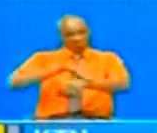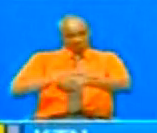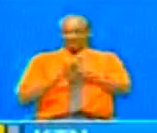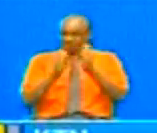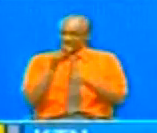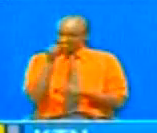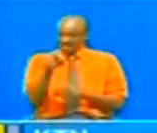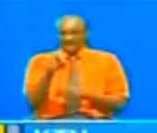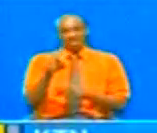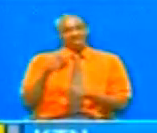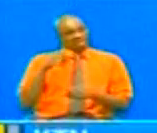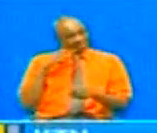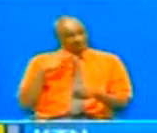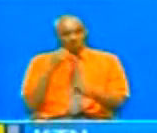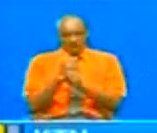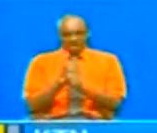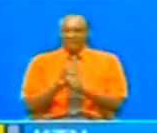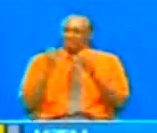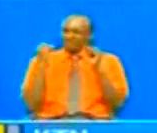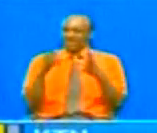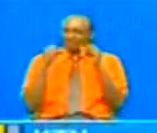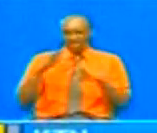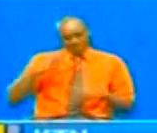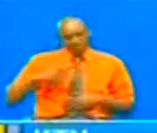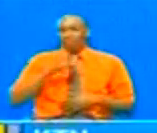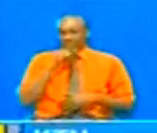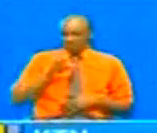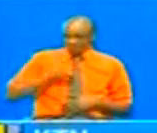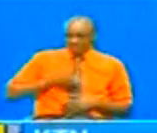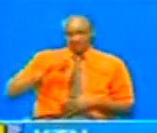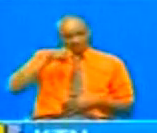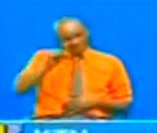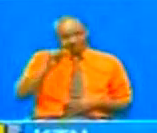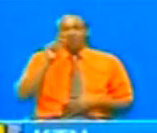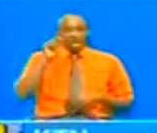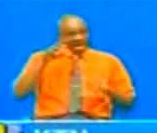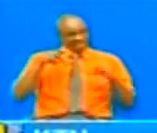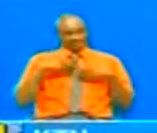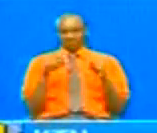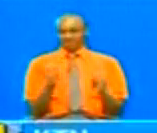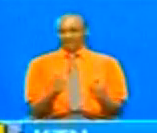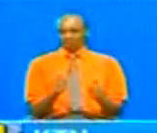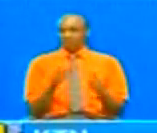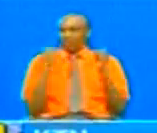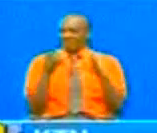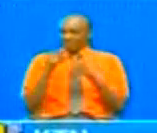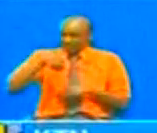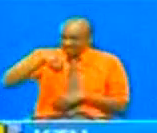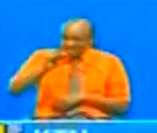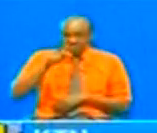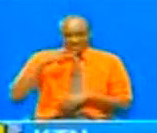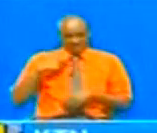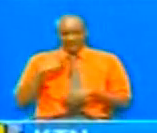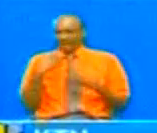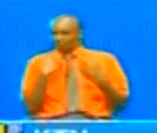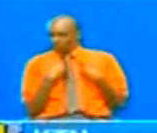athlete's overall performance, a huge number of sportsmen and women are yet to embrace it as they should. Most of the athletes only turn to the gifted